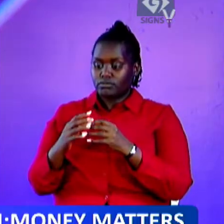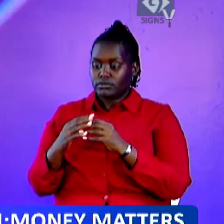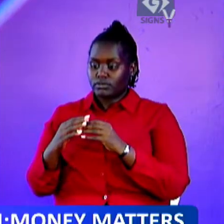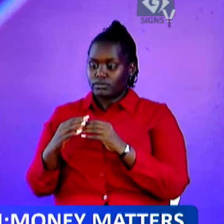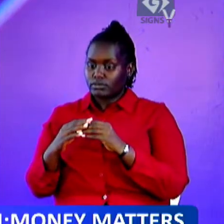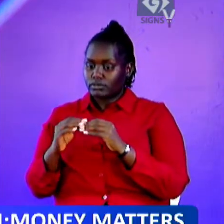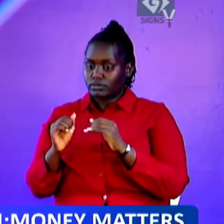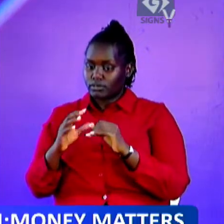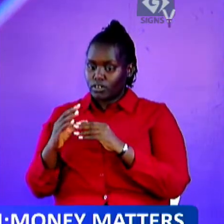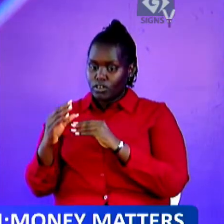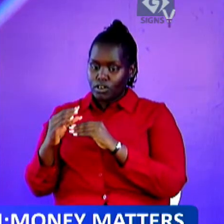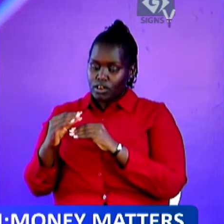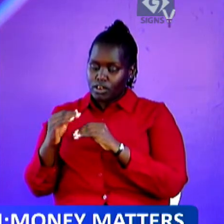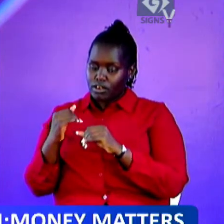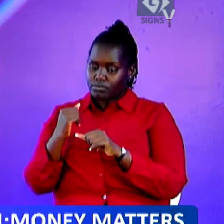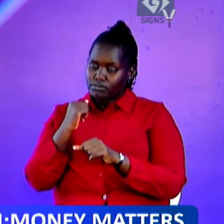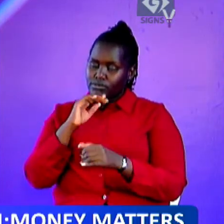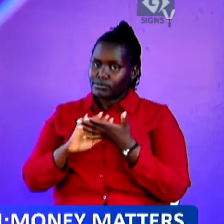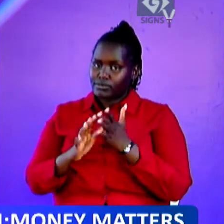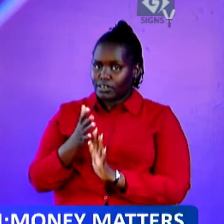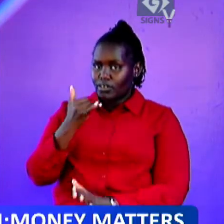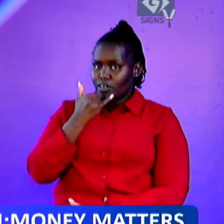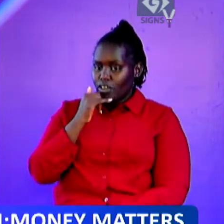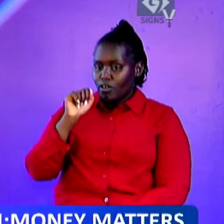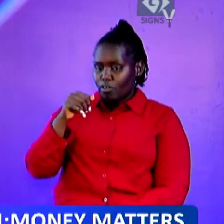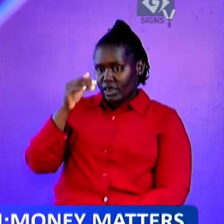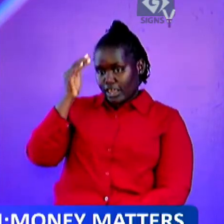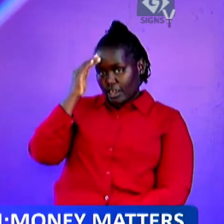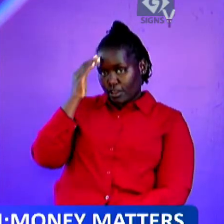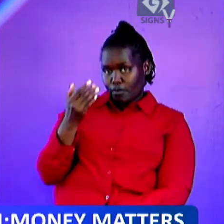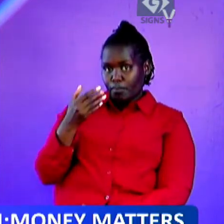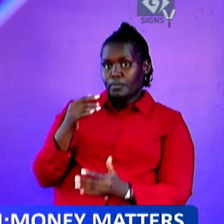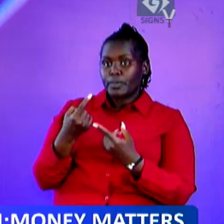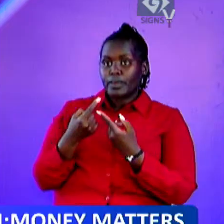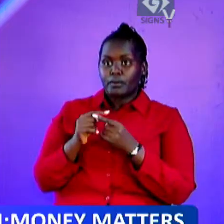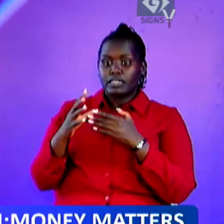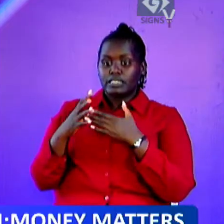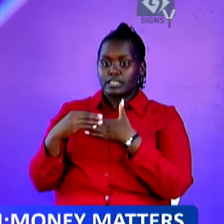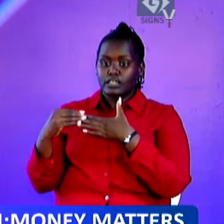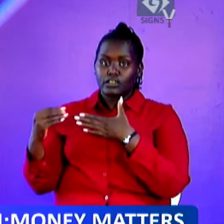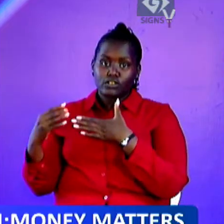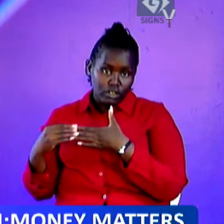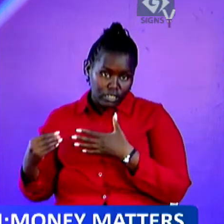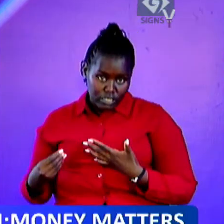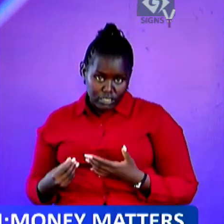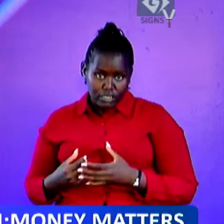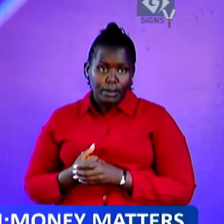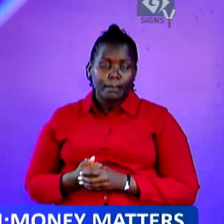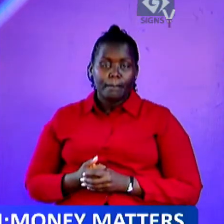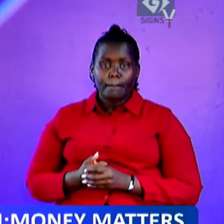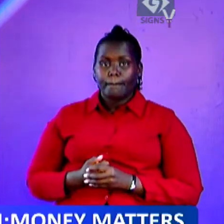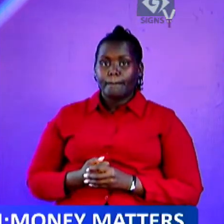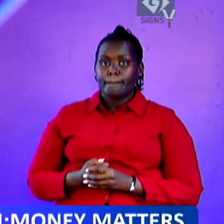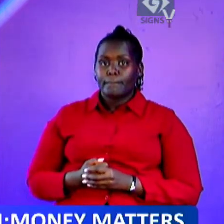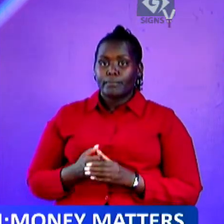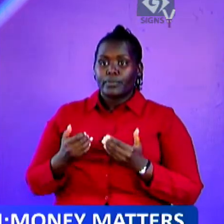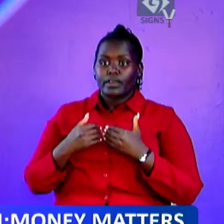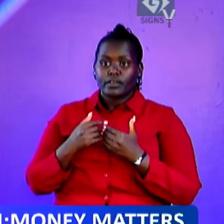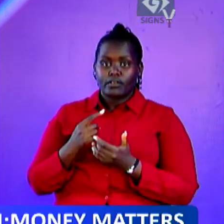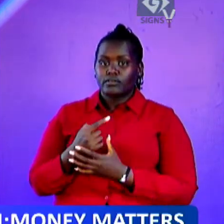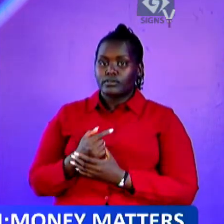currency and pay off. But when you borrow in, let's say, in dollars, like in the Eurobond market, you don't have that. You don't have that